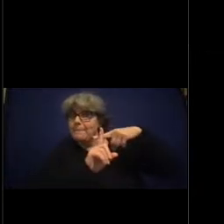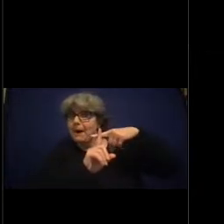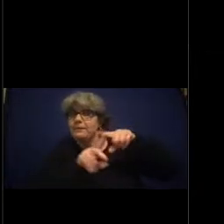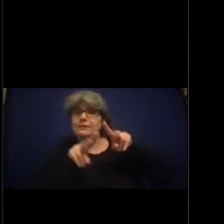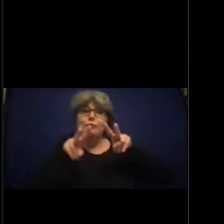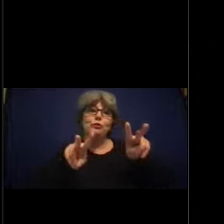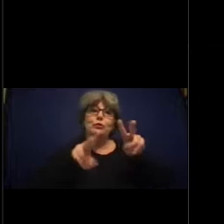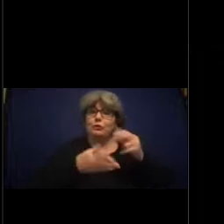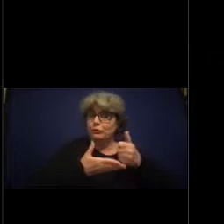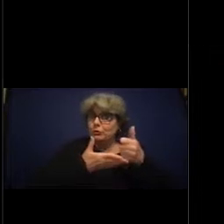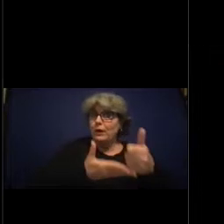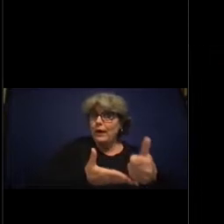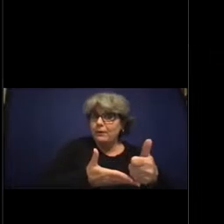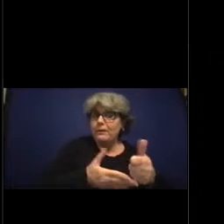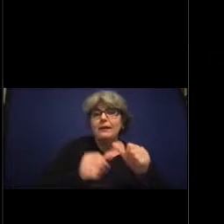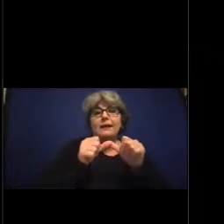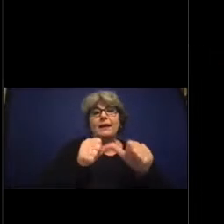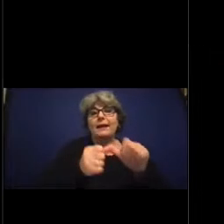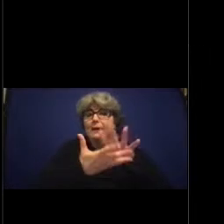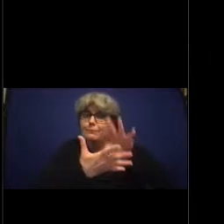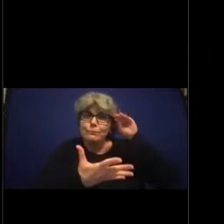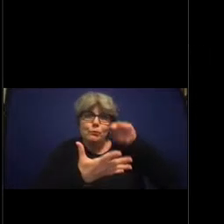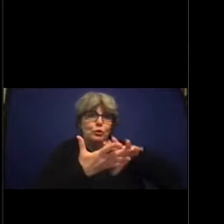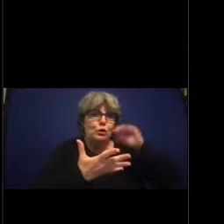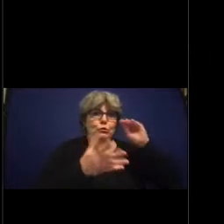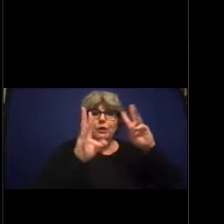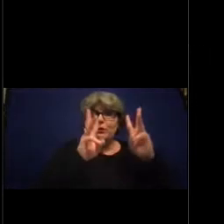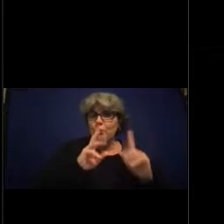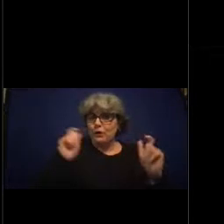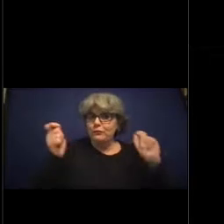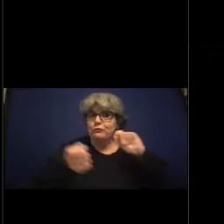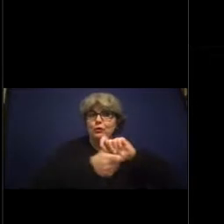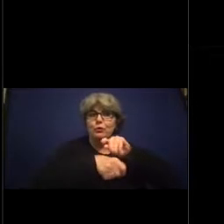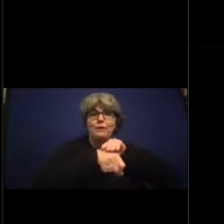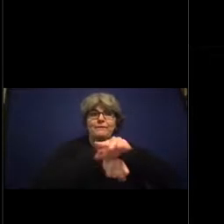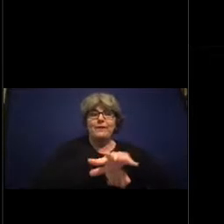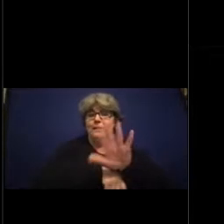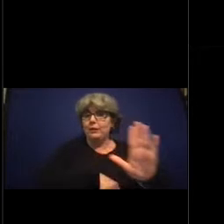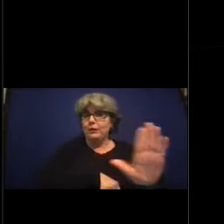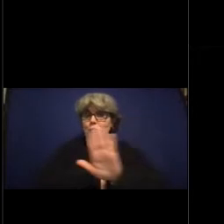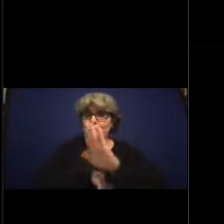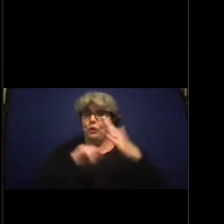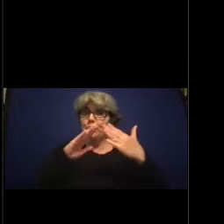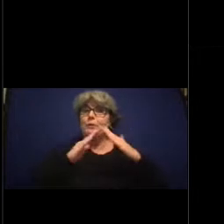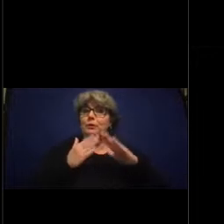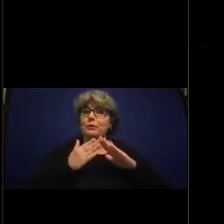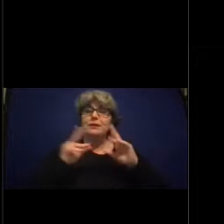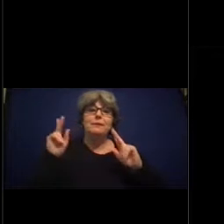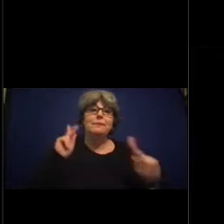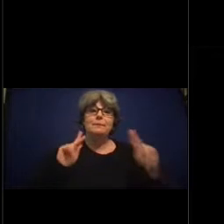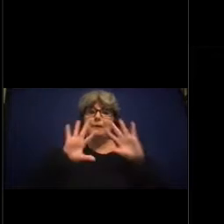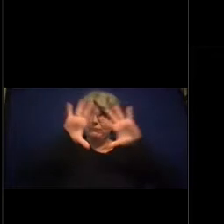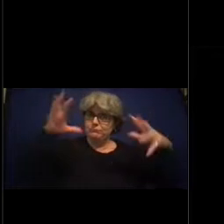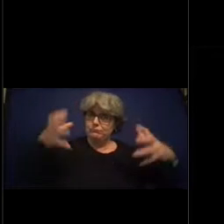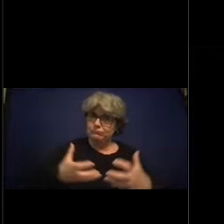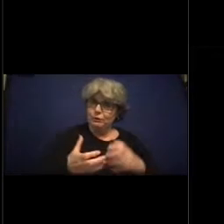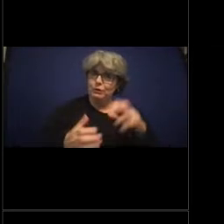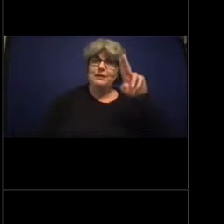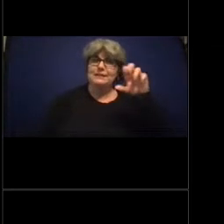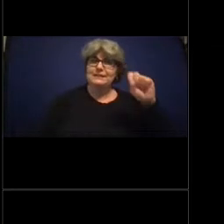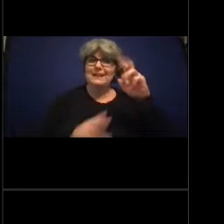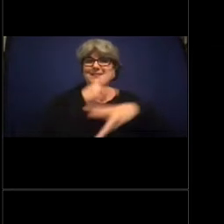ways you can help, and keep trying to learn about how the climate change is going to affect not only your community, but everyone as a whole in the U.S. and in the